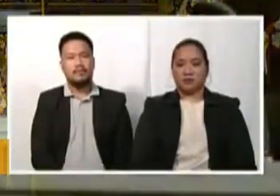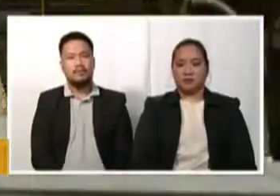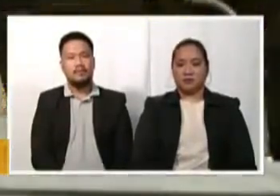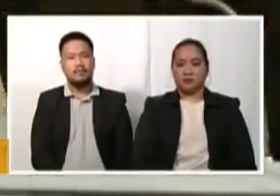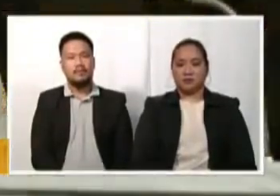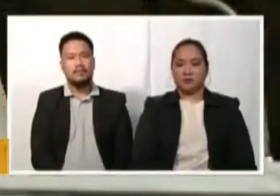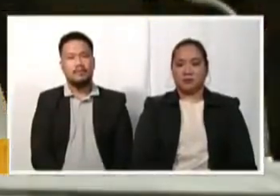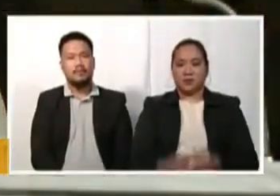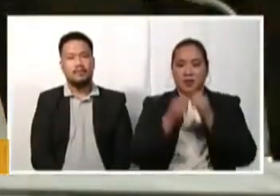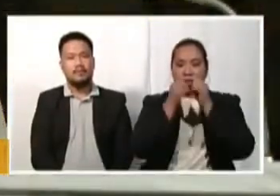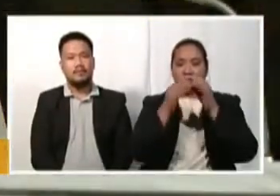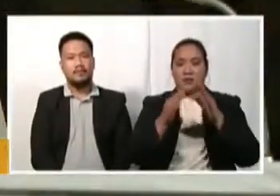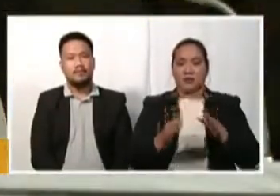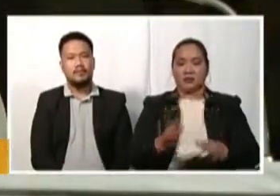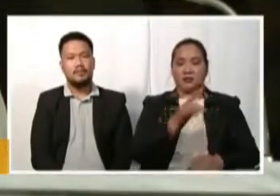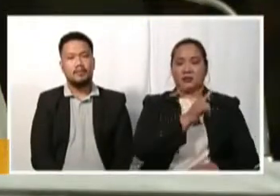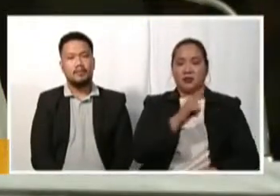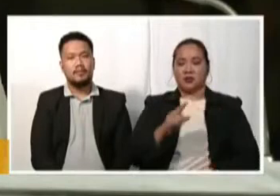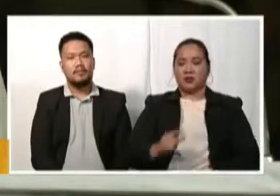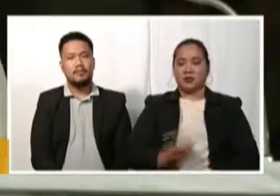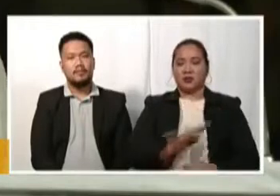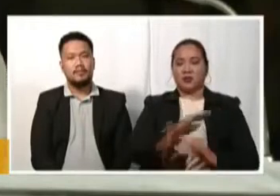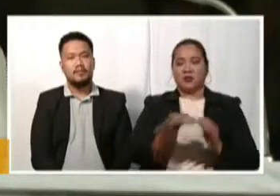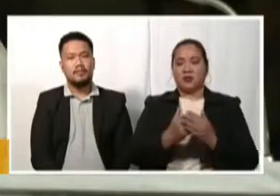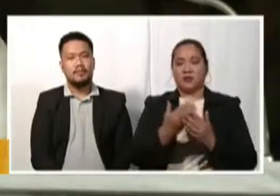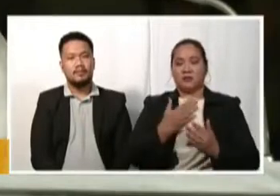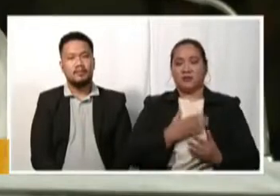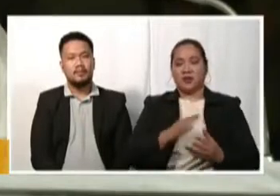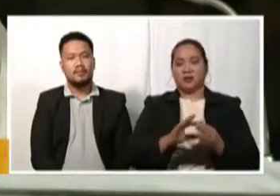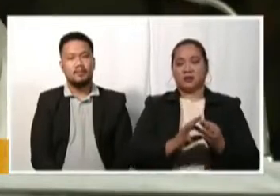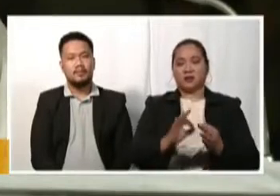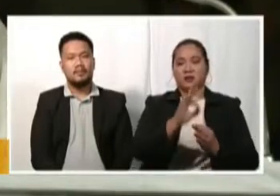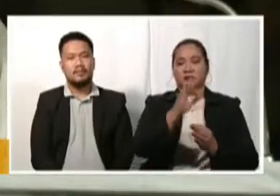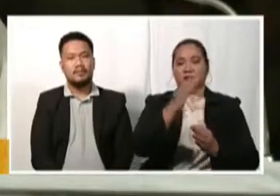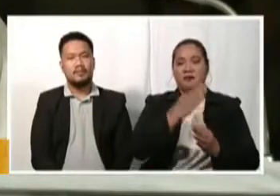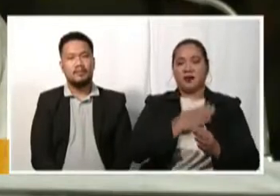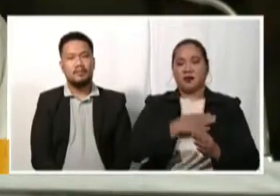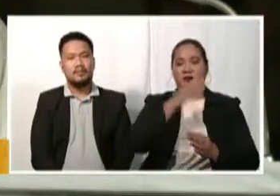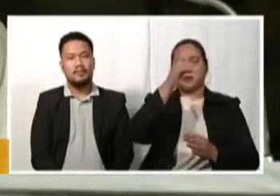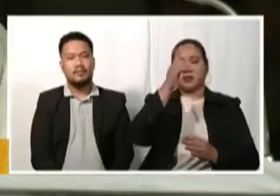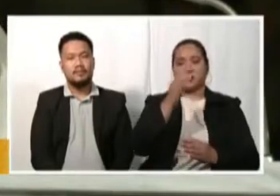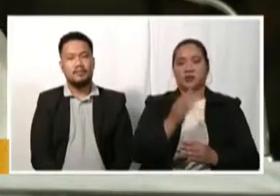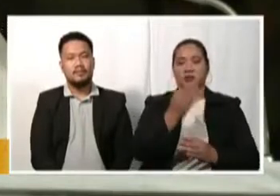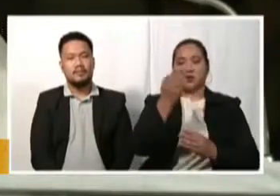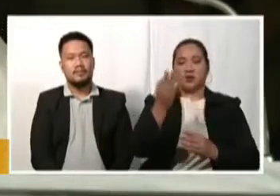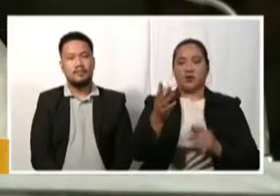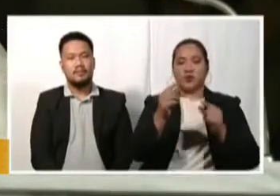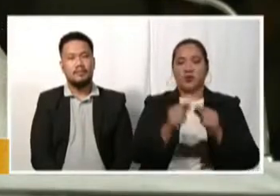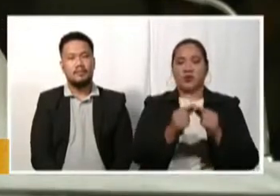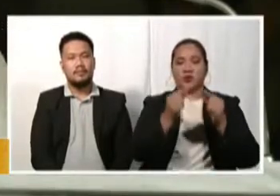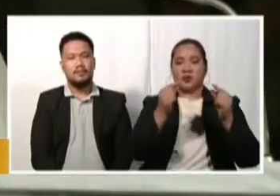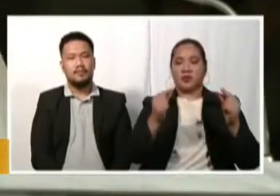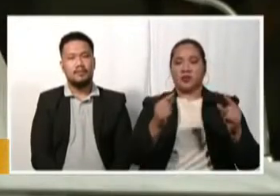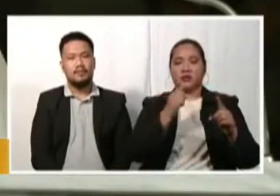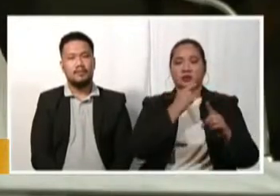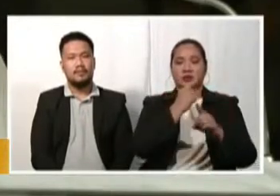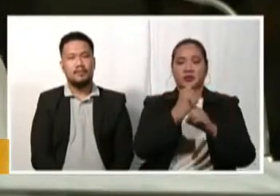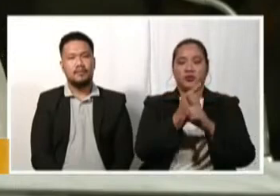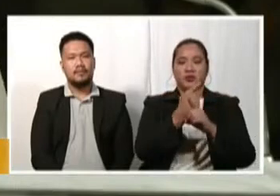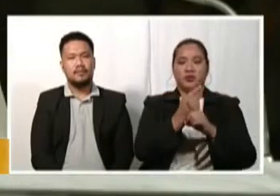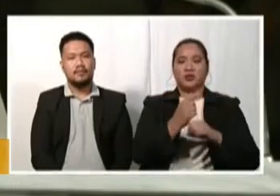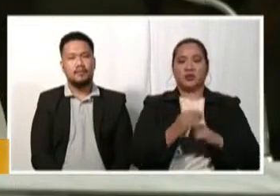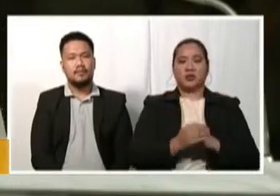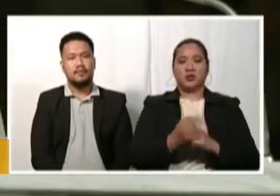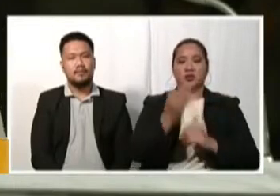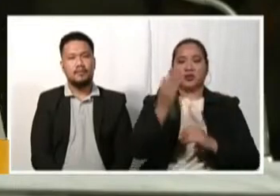Bless the Lord, O my soul. O Lord, my God, you are great indeed. You